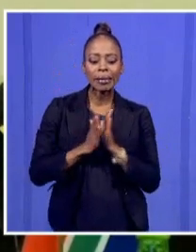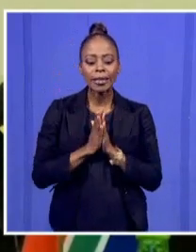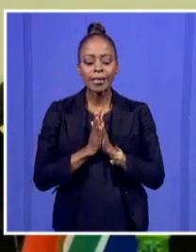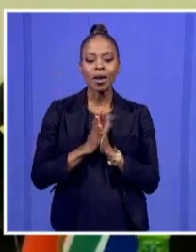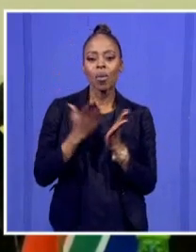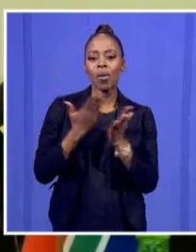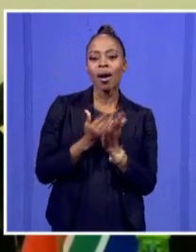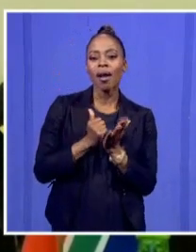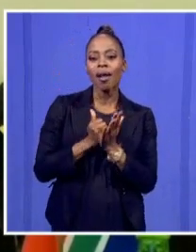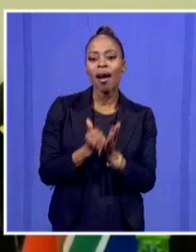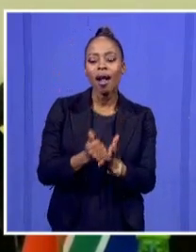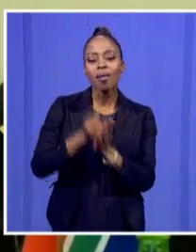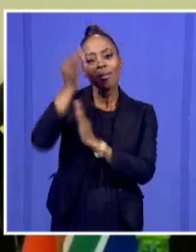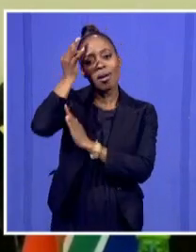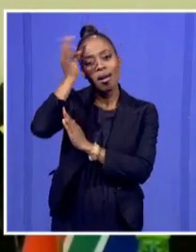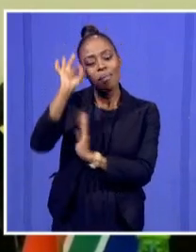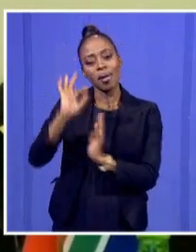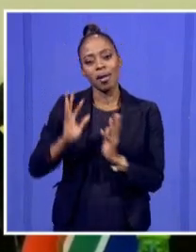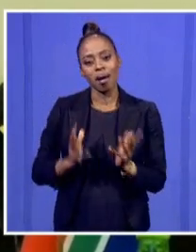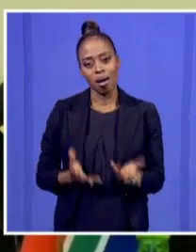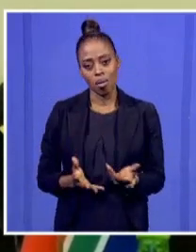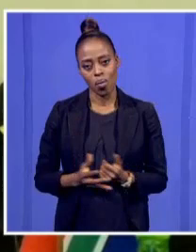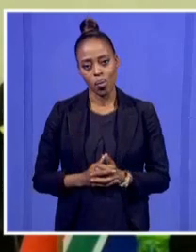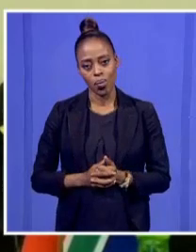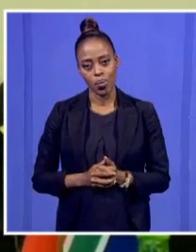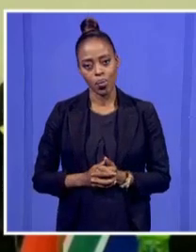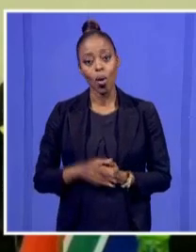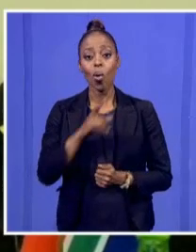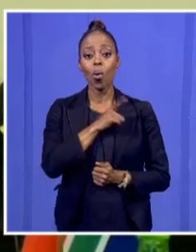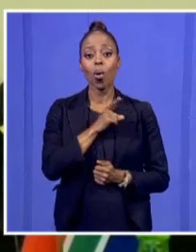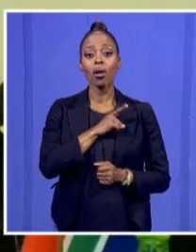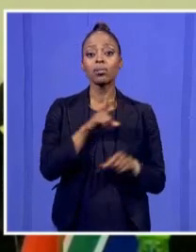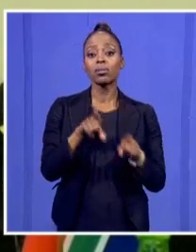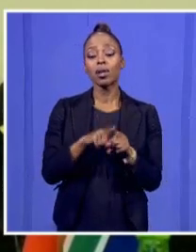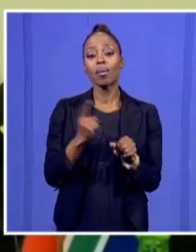best help as governments so that you can